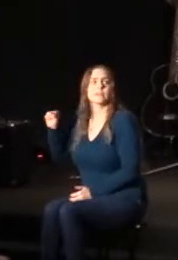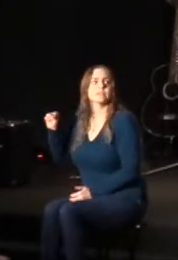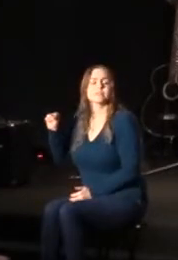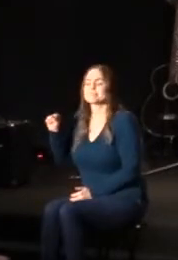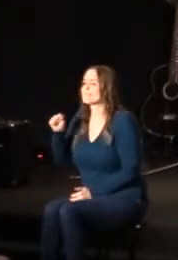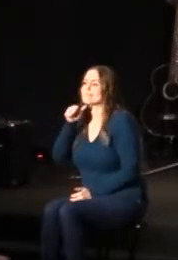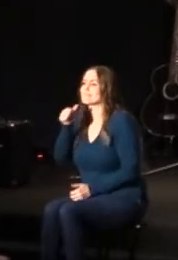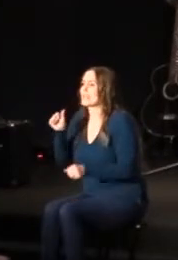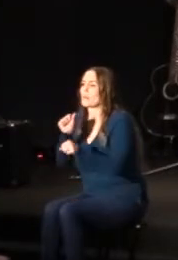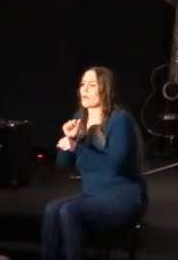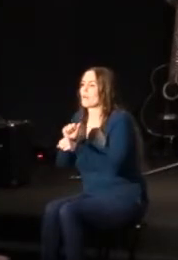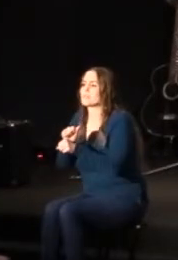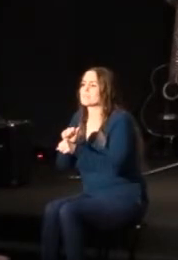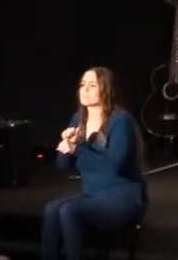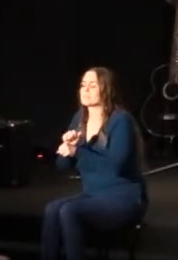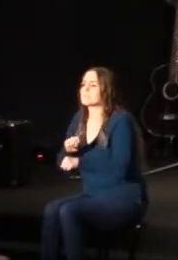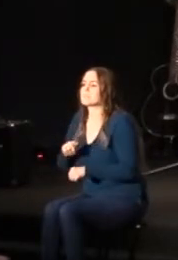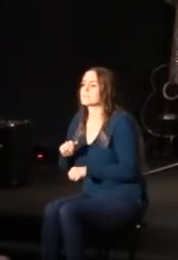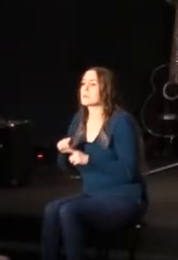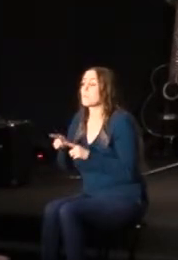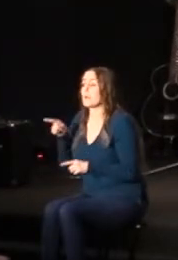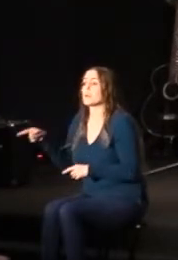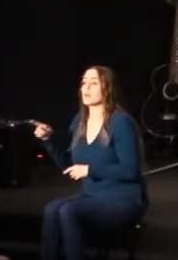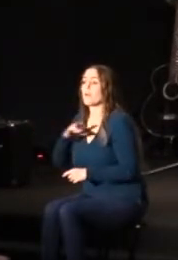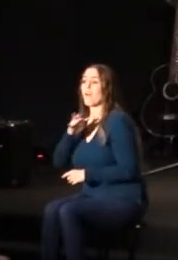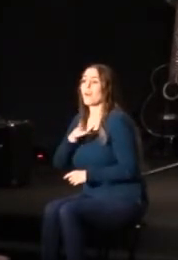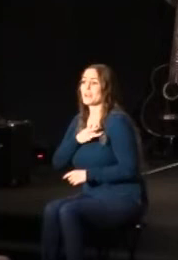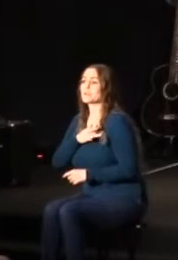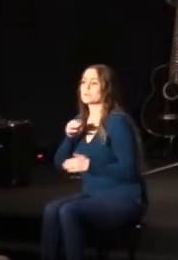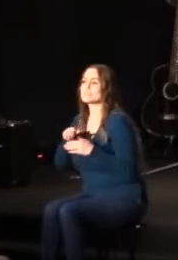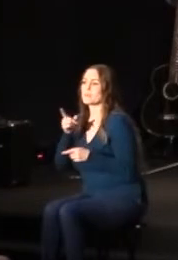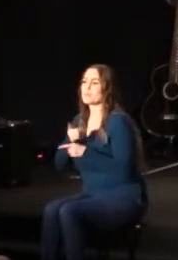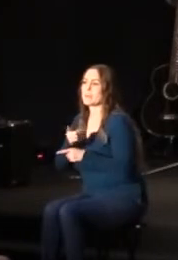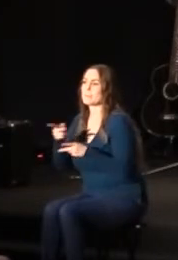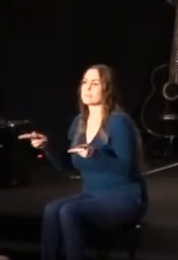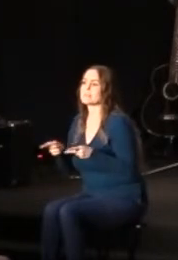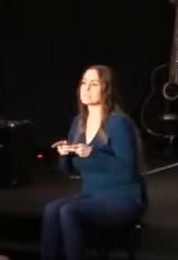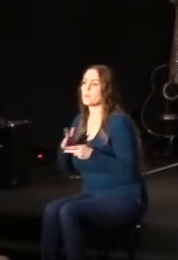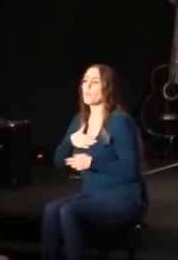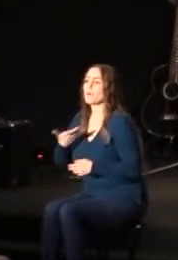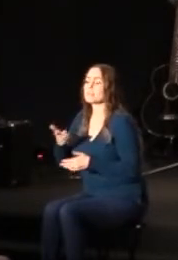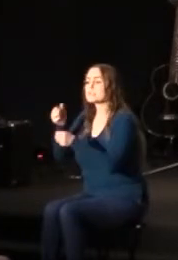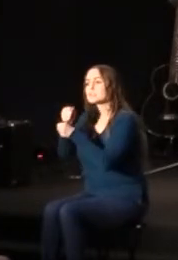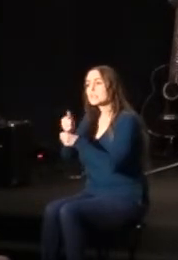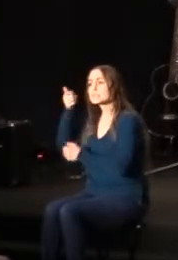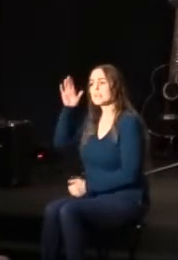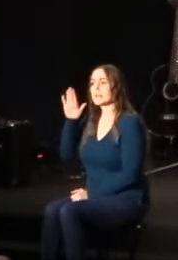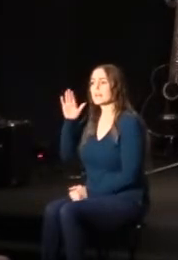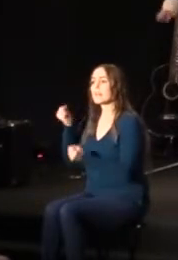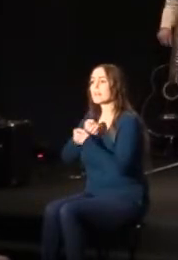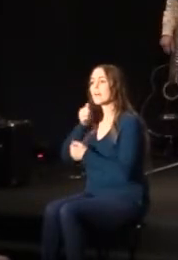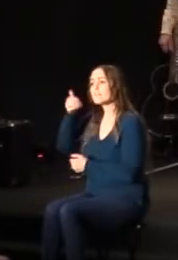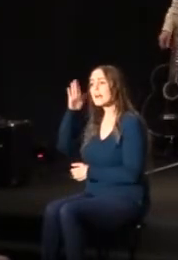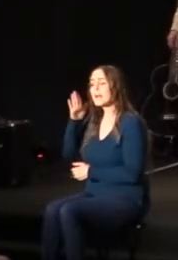Didn't work out. But her heart was in the right place. She was willing to trust God. She was willing to love God